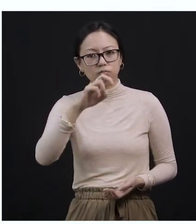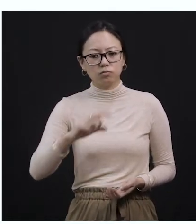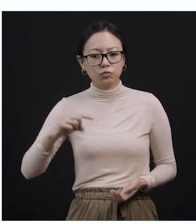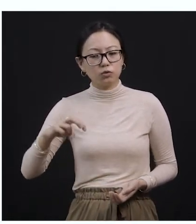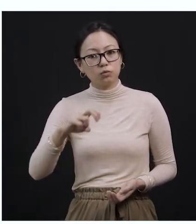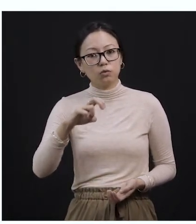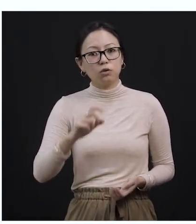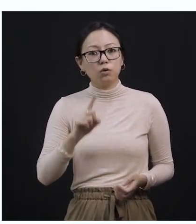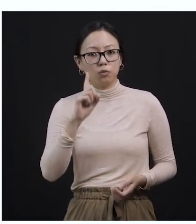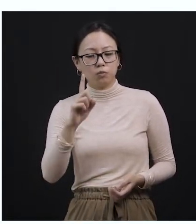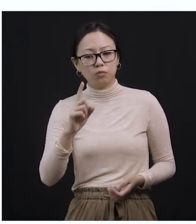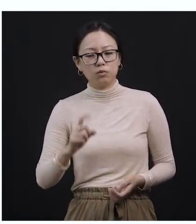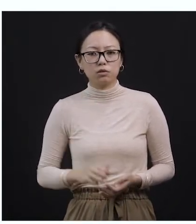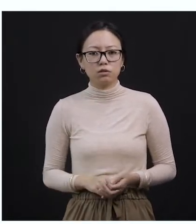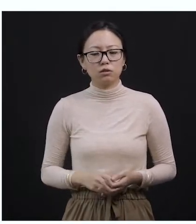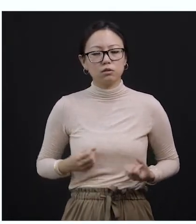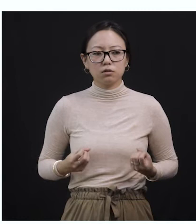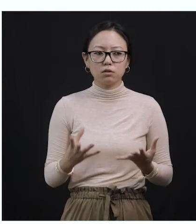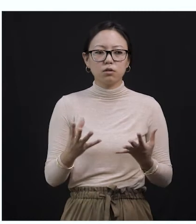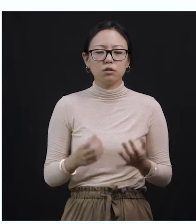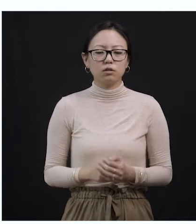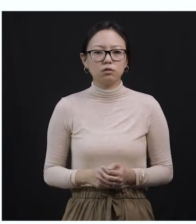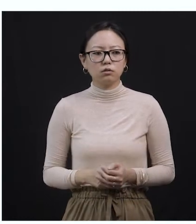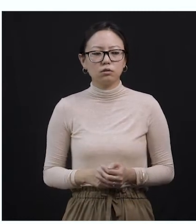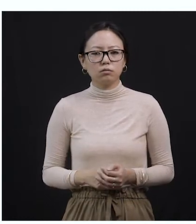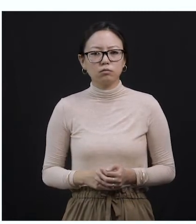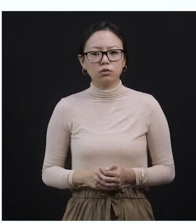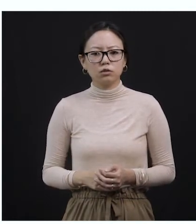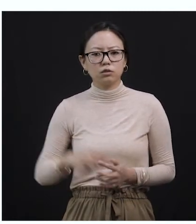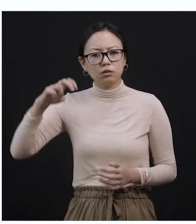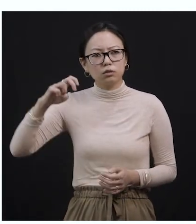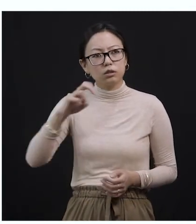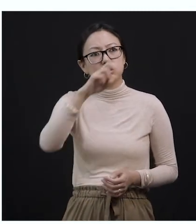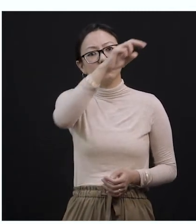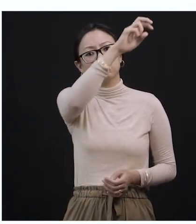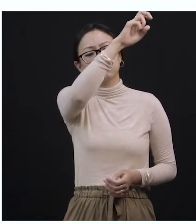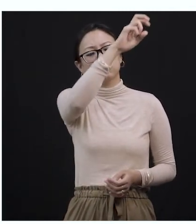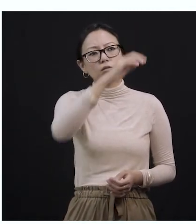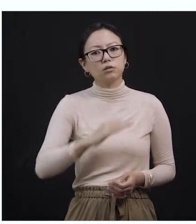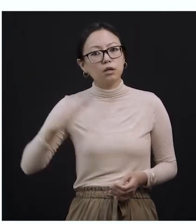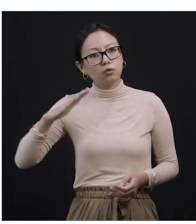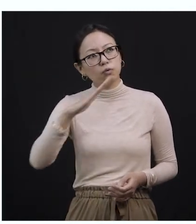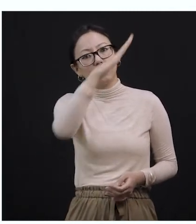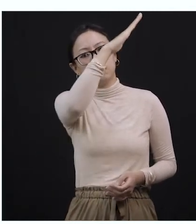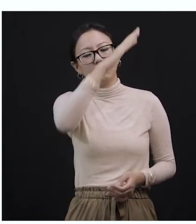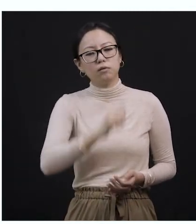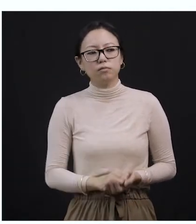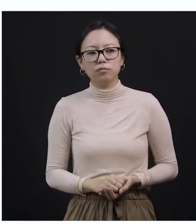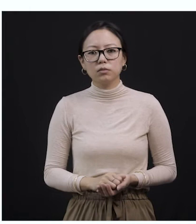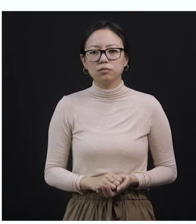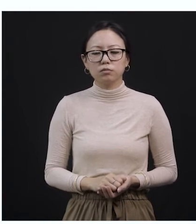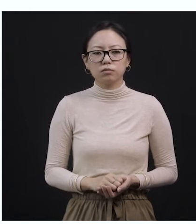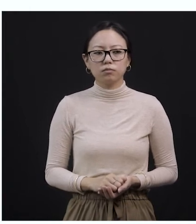10. Now, this process of climbing up the stairs, climbing, we call it going